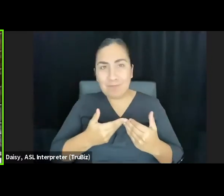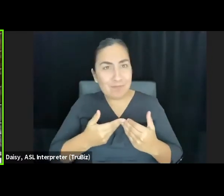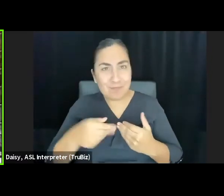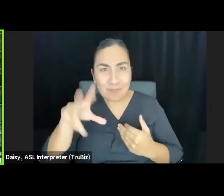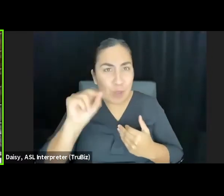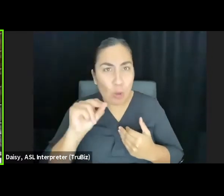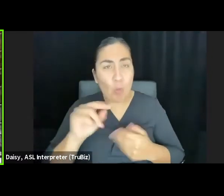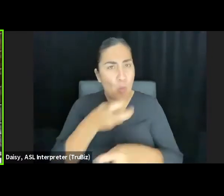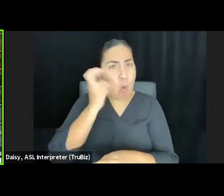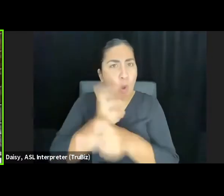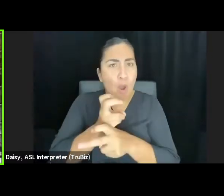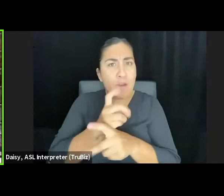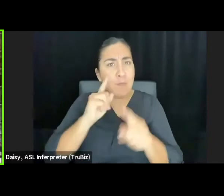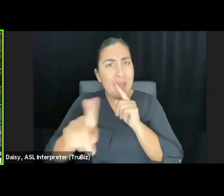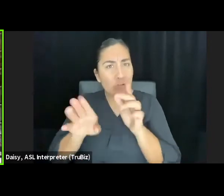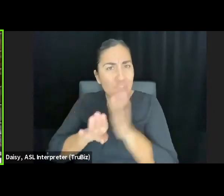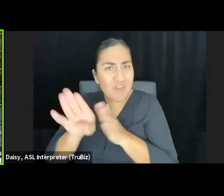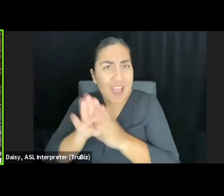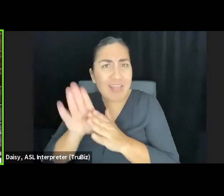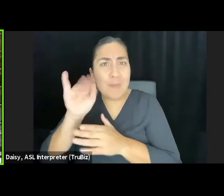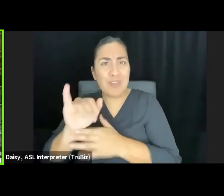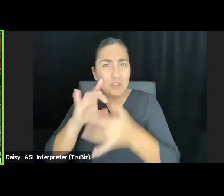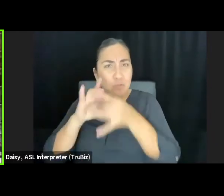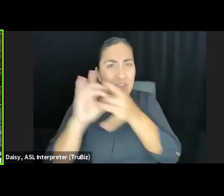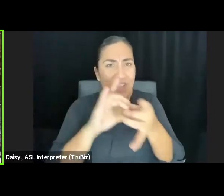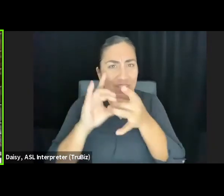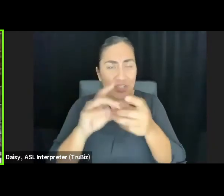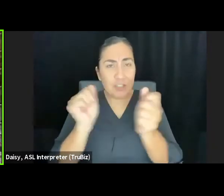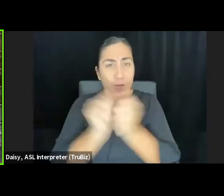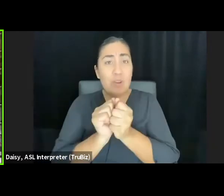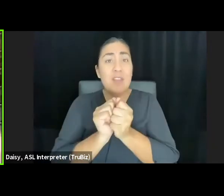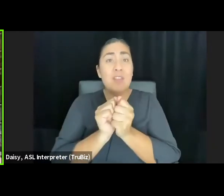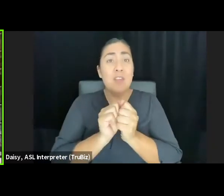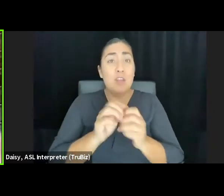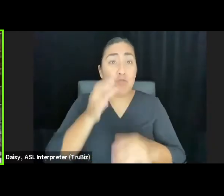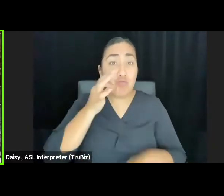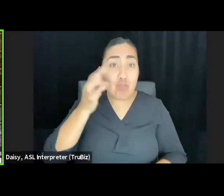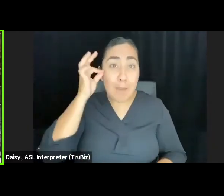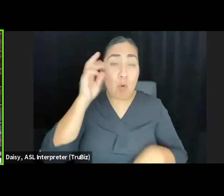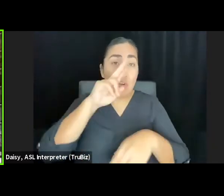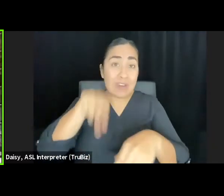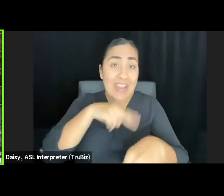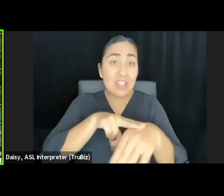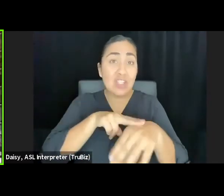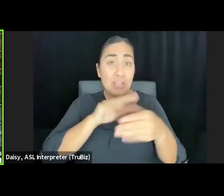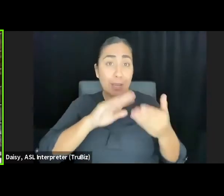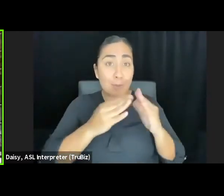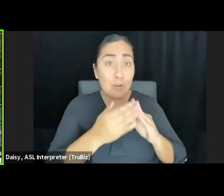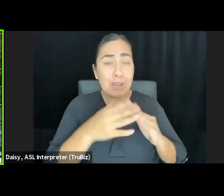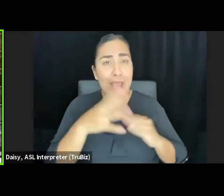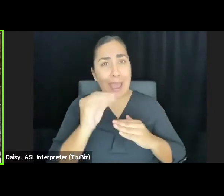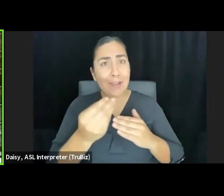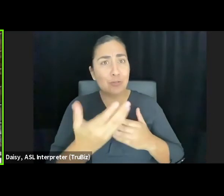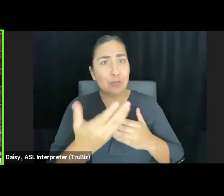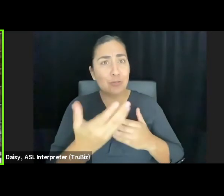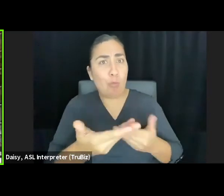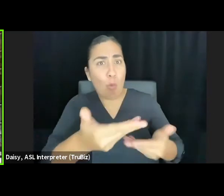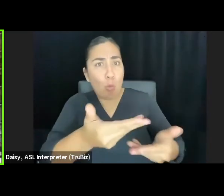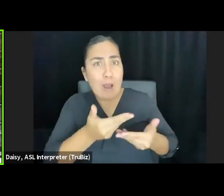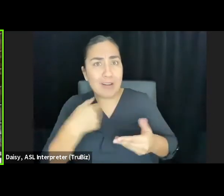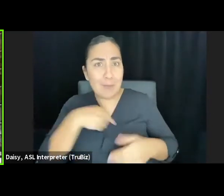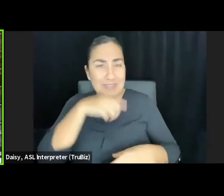relationships with tribal nations and tribal communities and to bring us into the American theater. Like, I believe